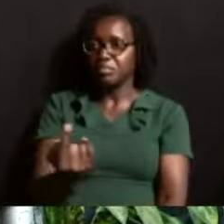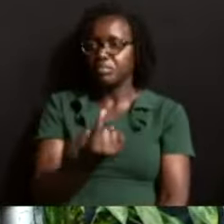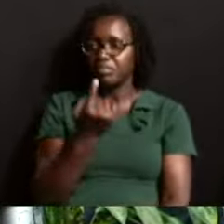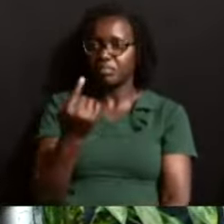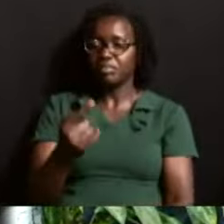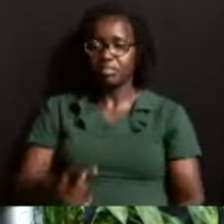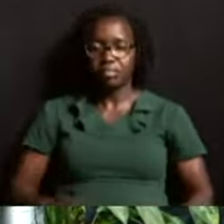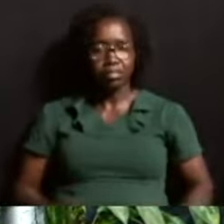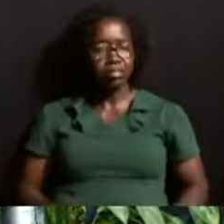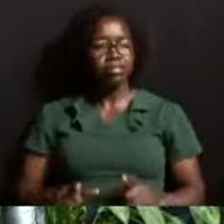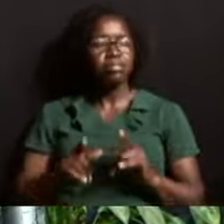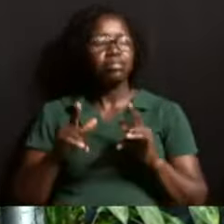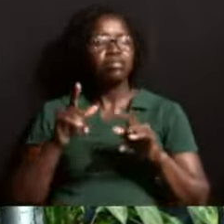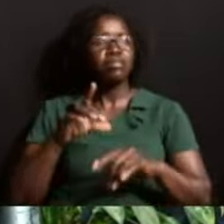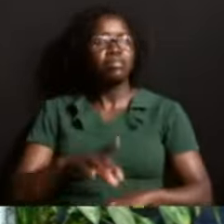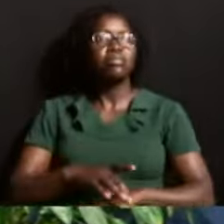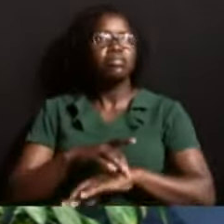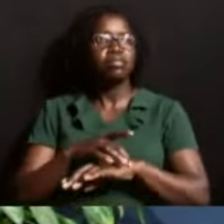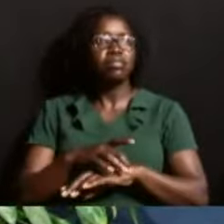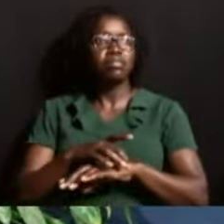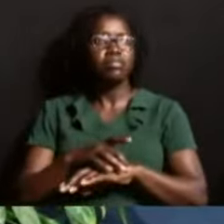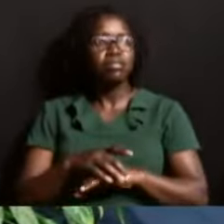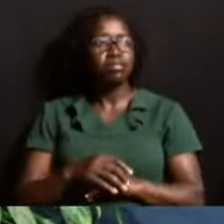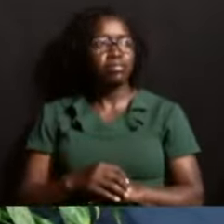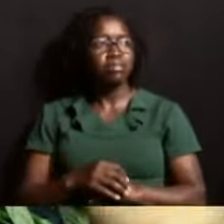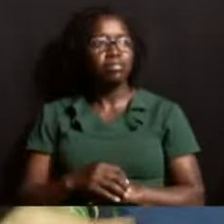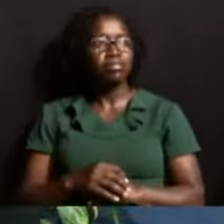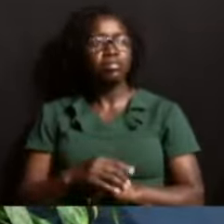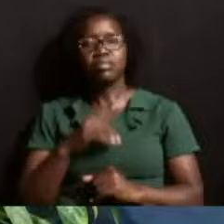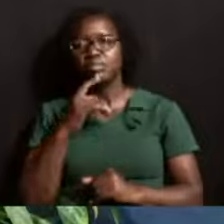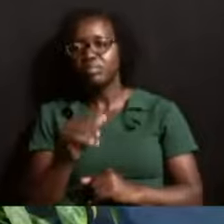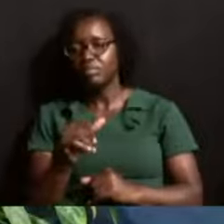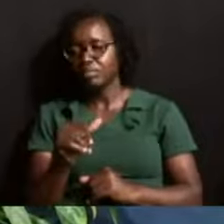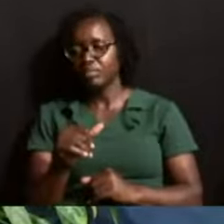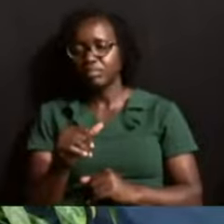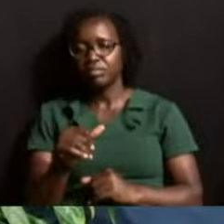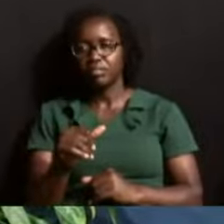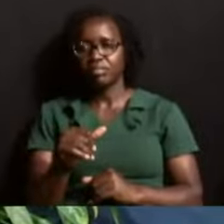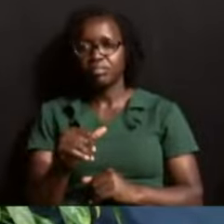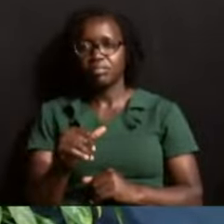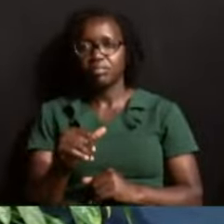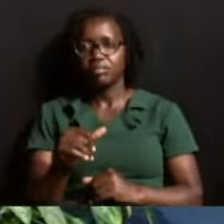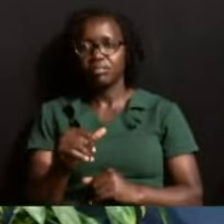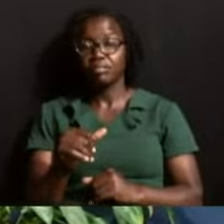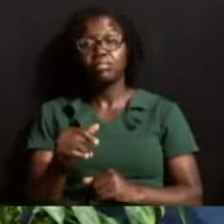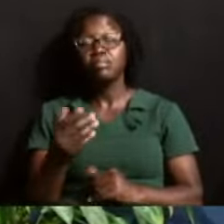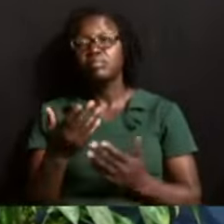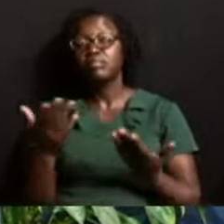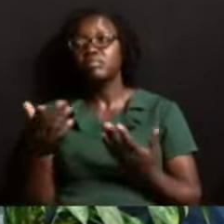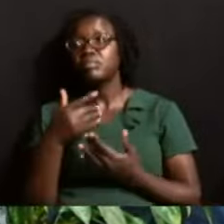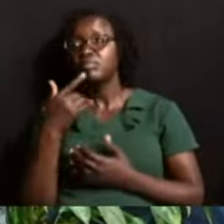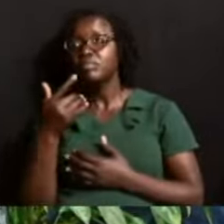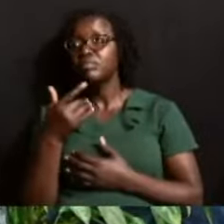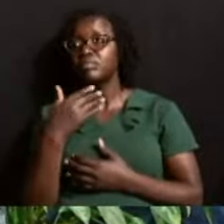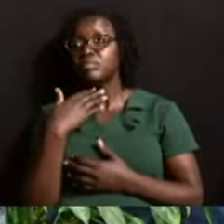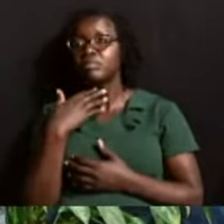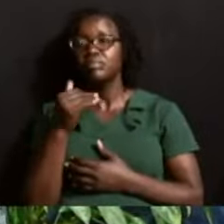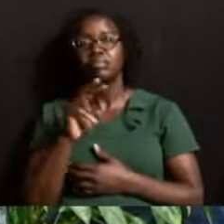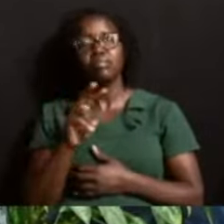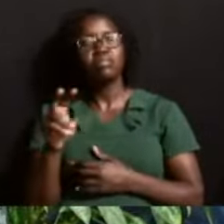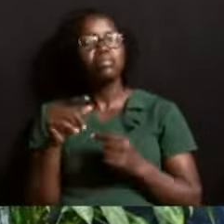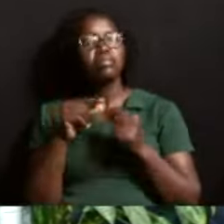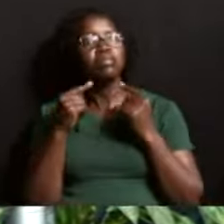alive on planet Earth. So it's not a thing where you say, I want to see Pastor